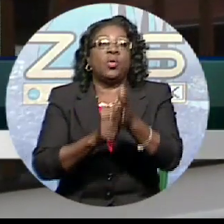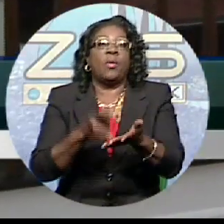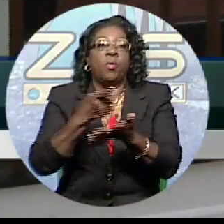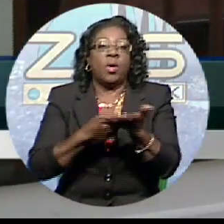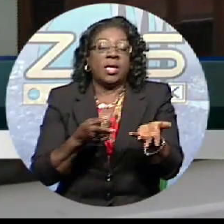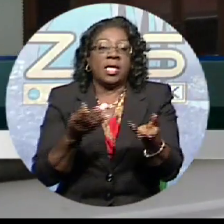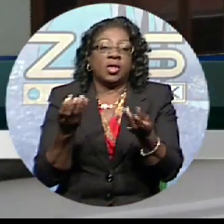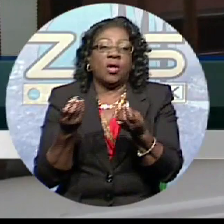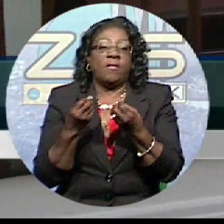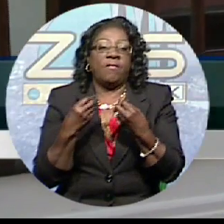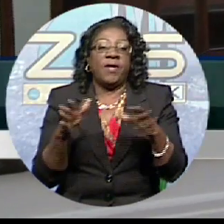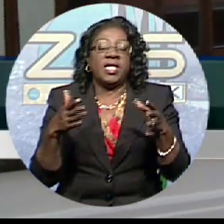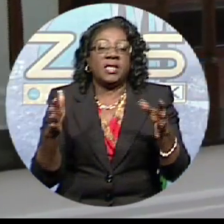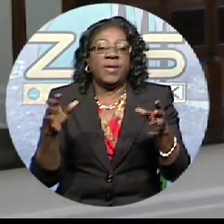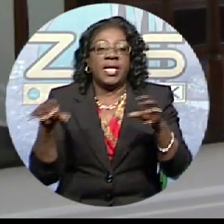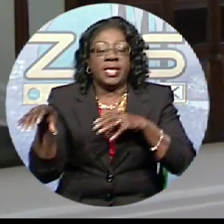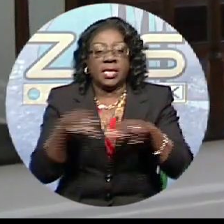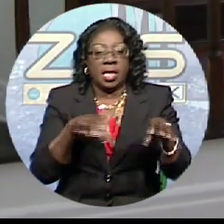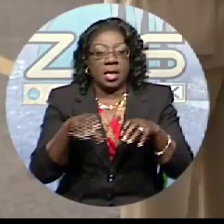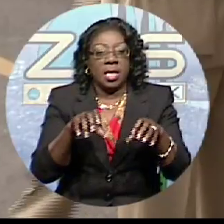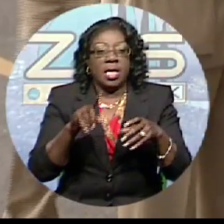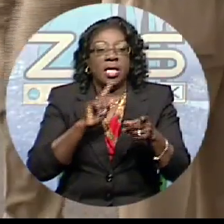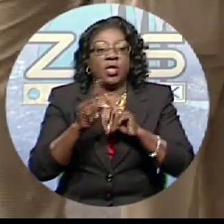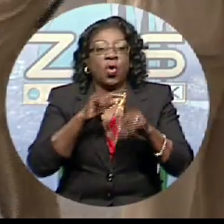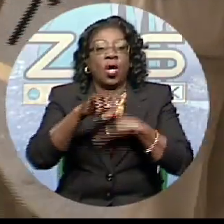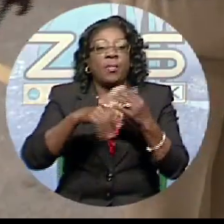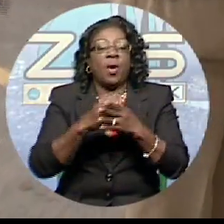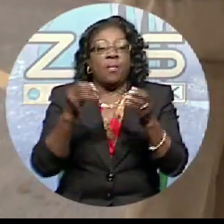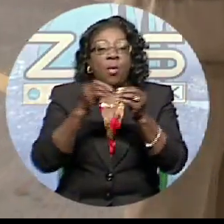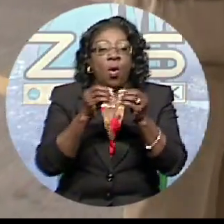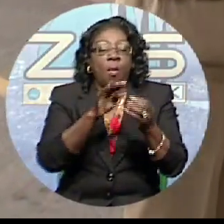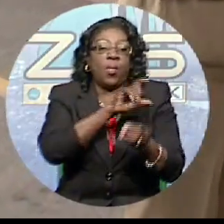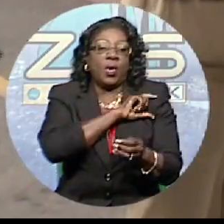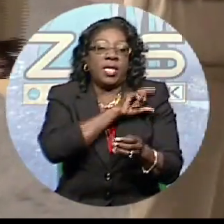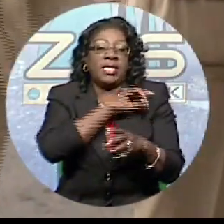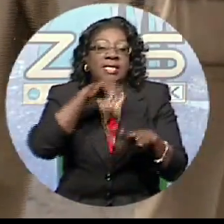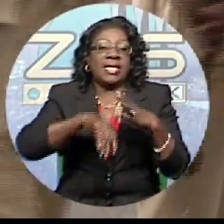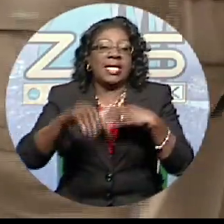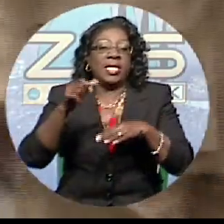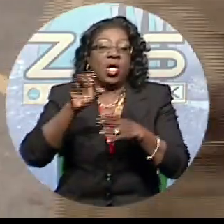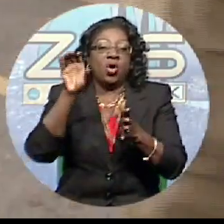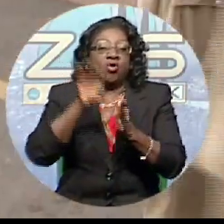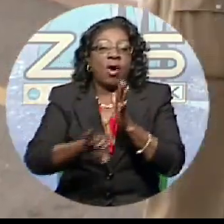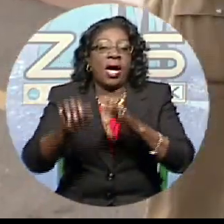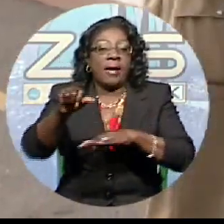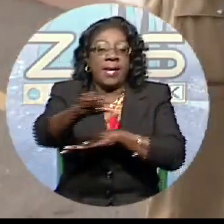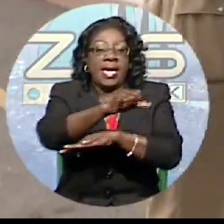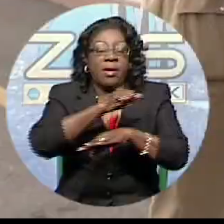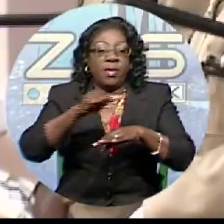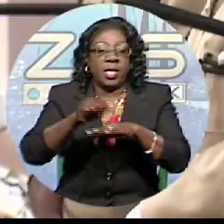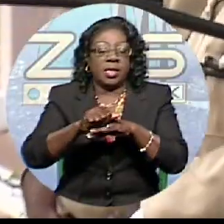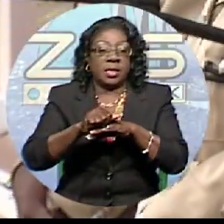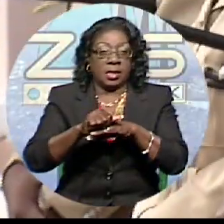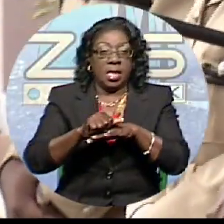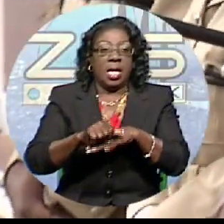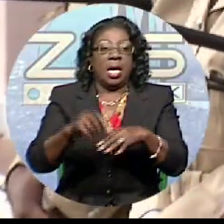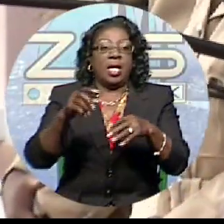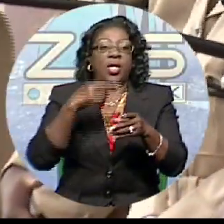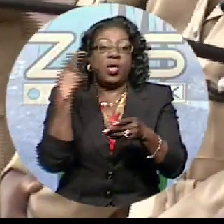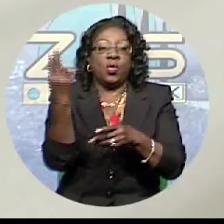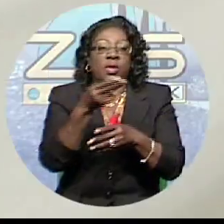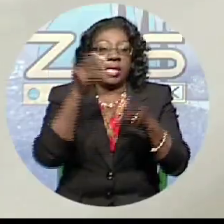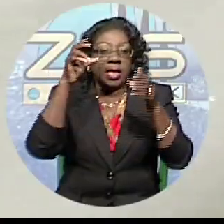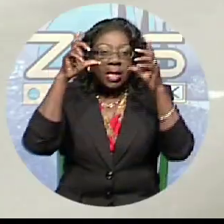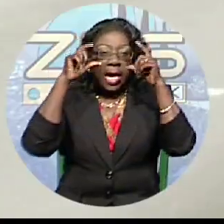done. Saturation patrols in crime hotspots and more community policing will be expanded, along with the broader use of closed-circuit television